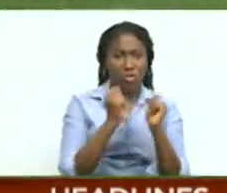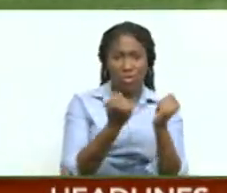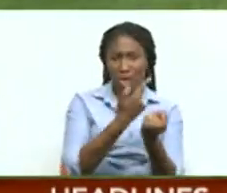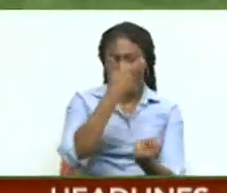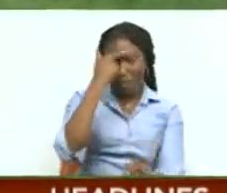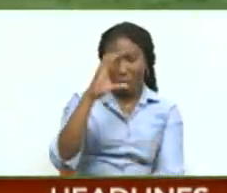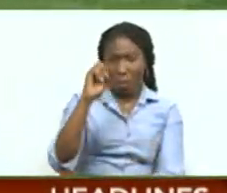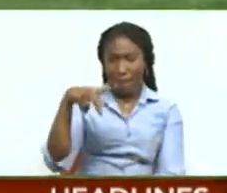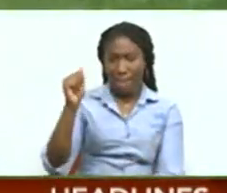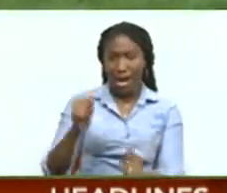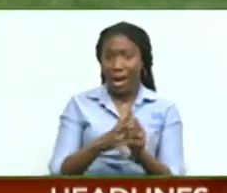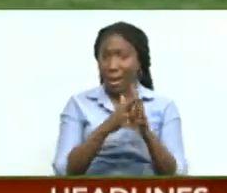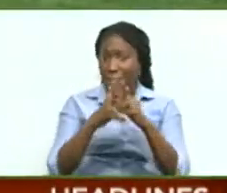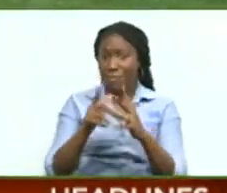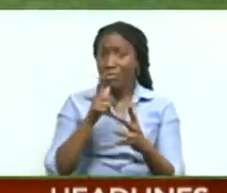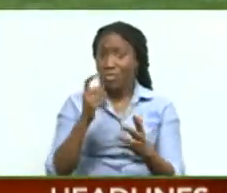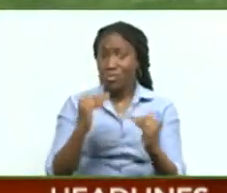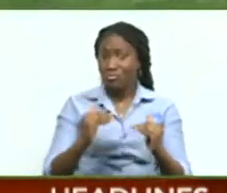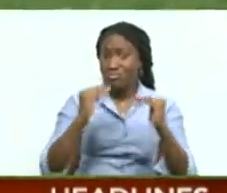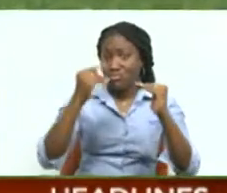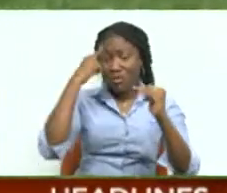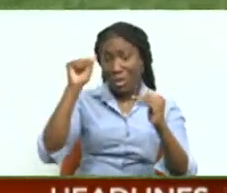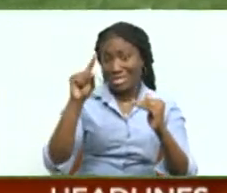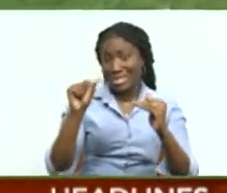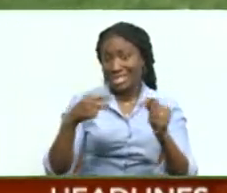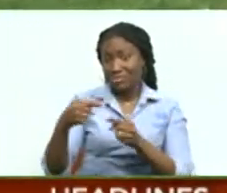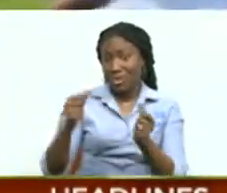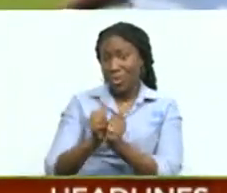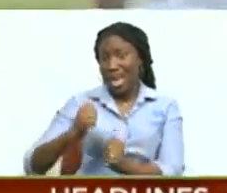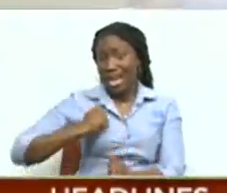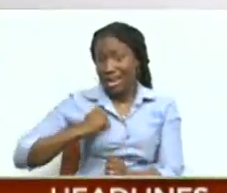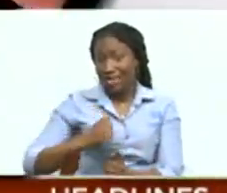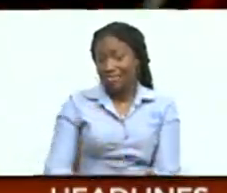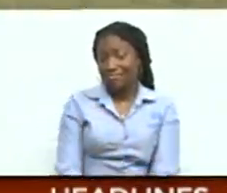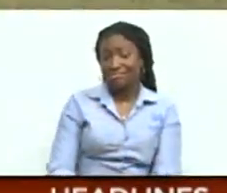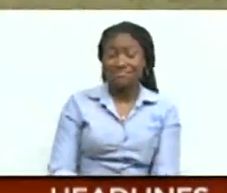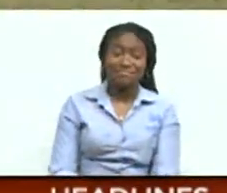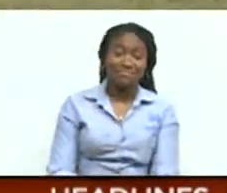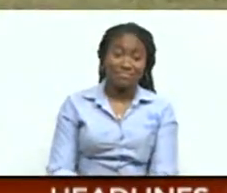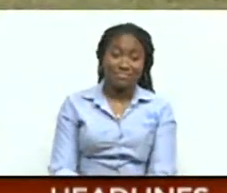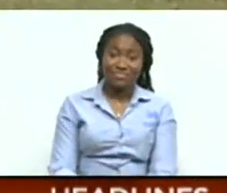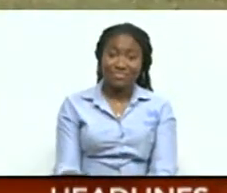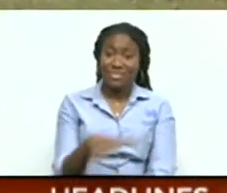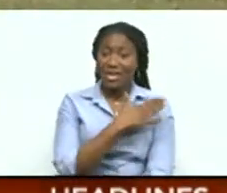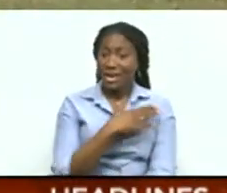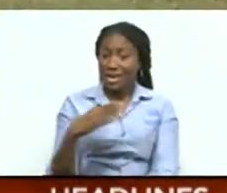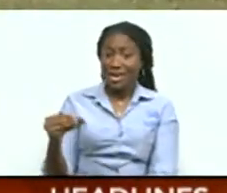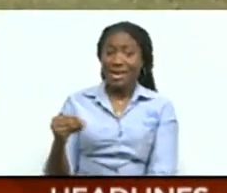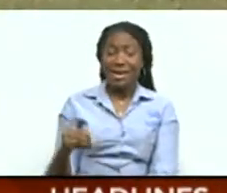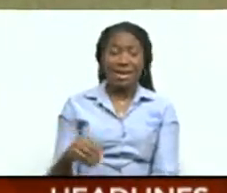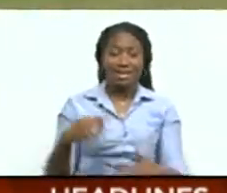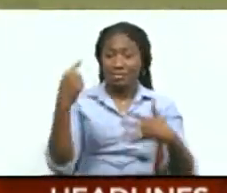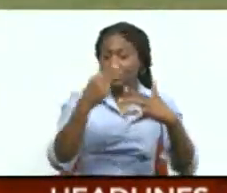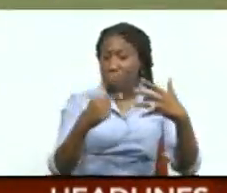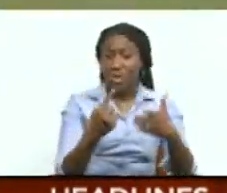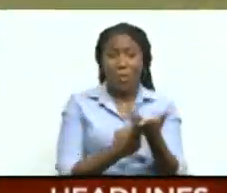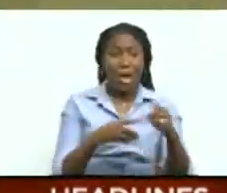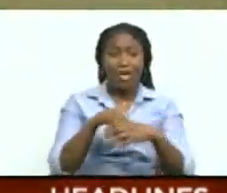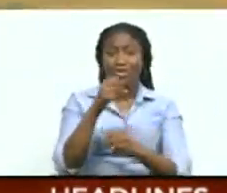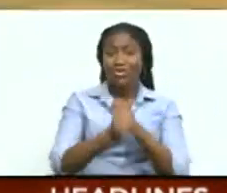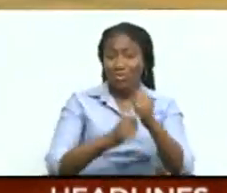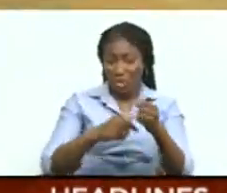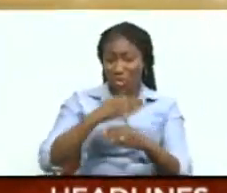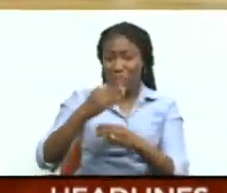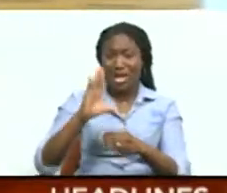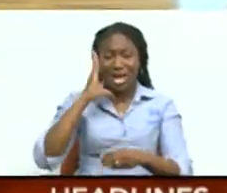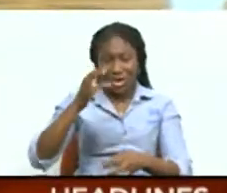America spot is on the line in Saturday's play-in against Canada. And the full wrap on what's happening in sport this weekend is